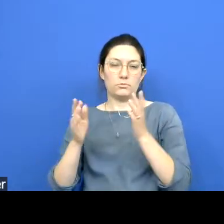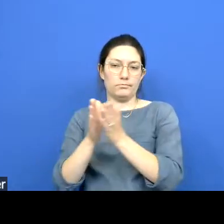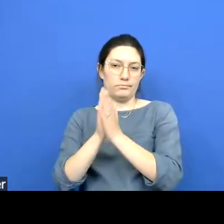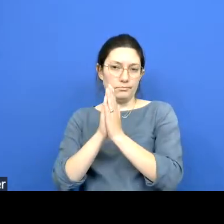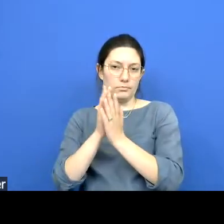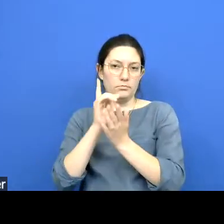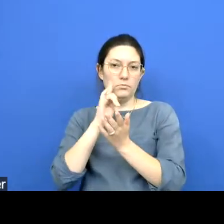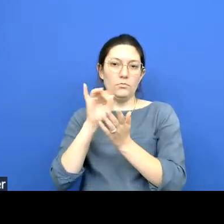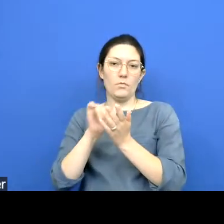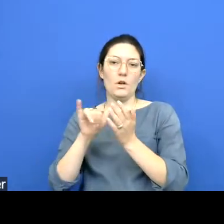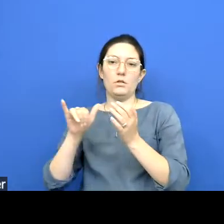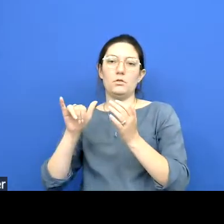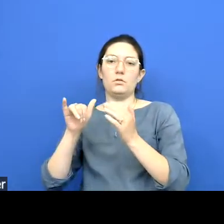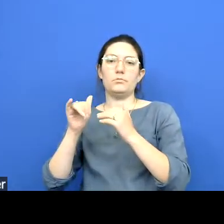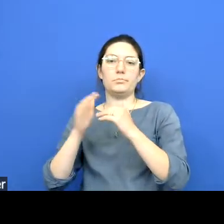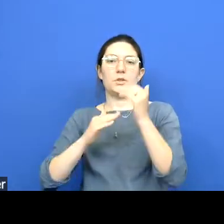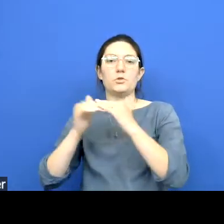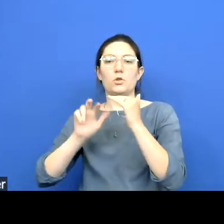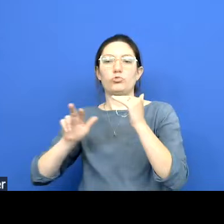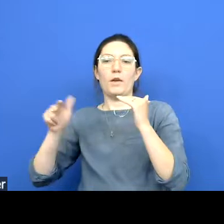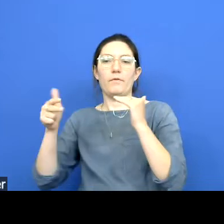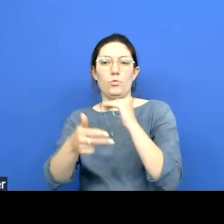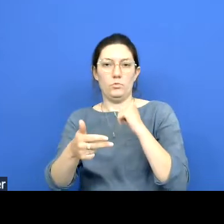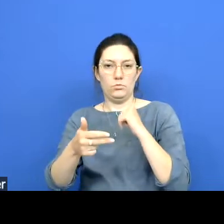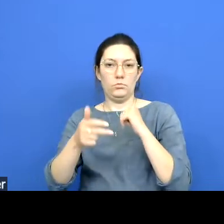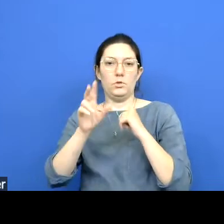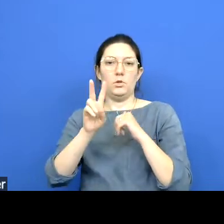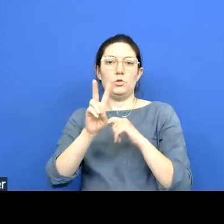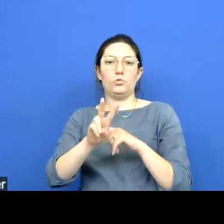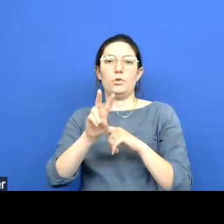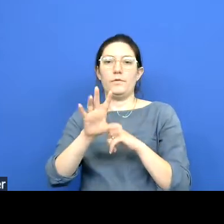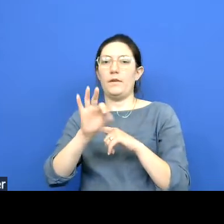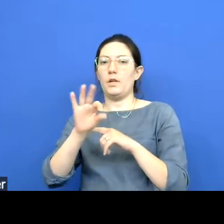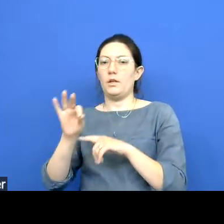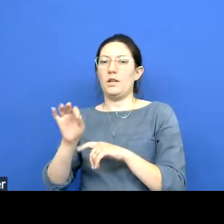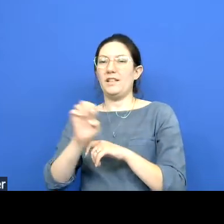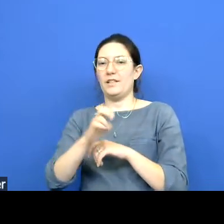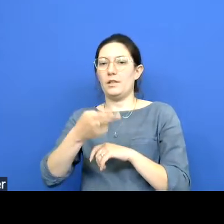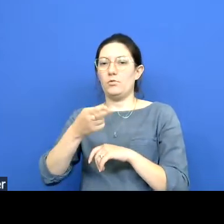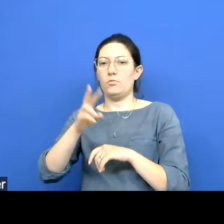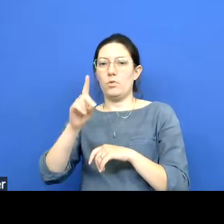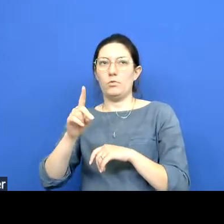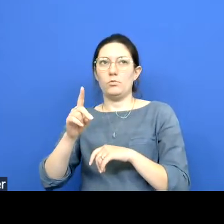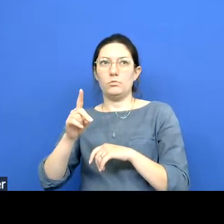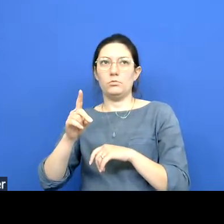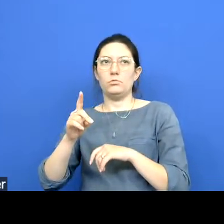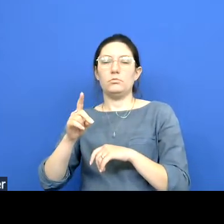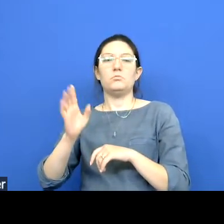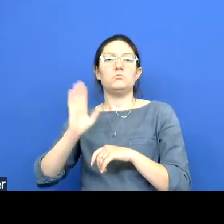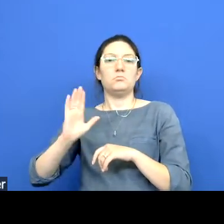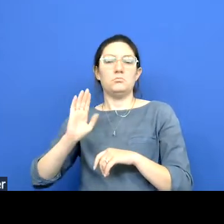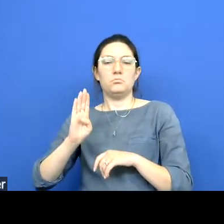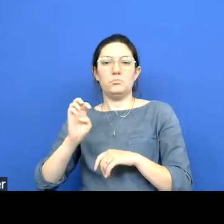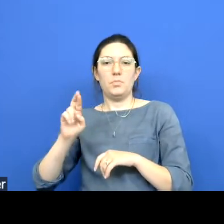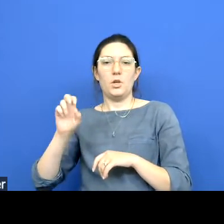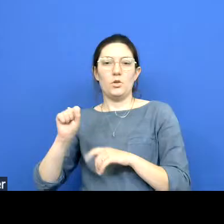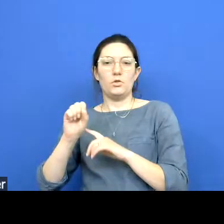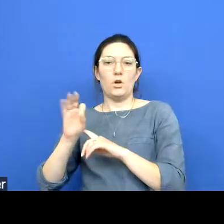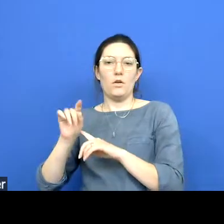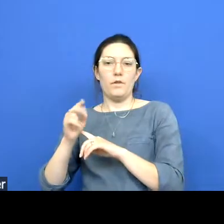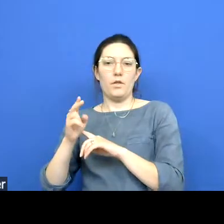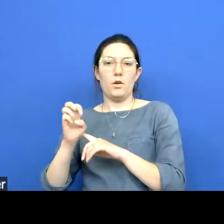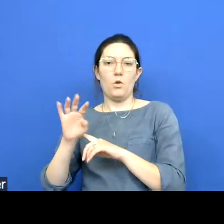for the drive-through at 2599 East Henrietta Road, which is the Beers of the World Plaza that's owned